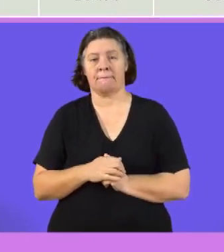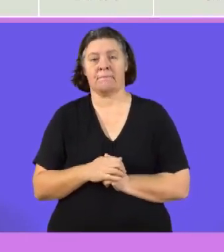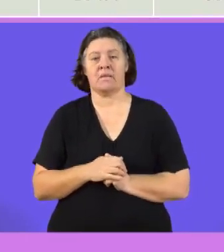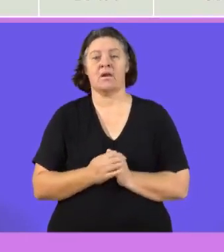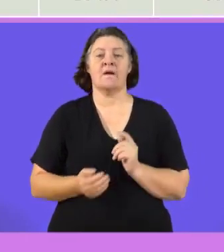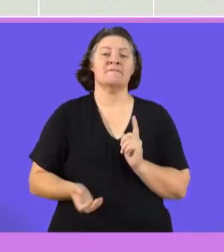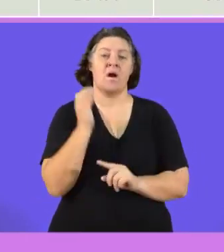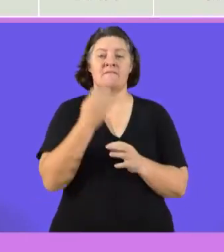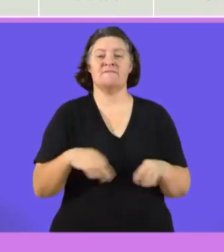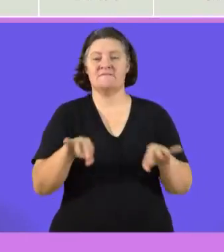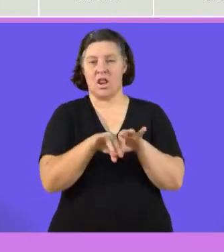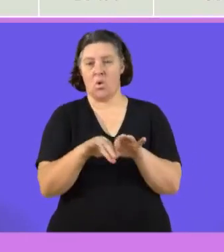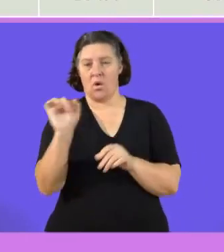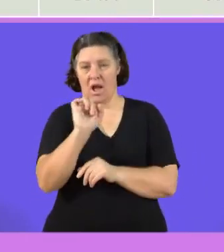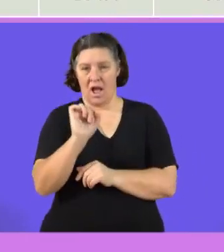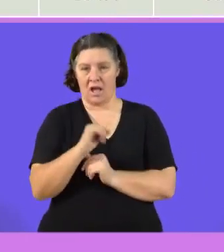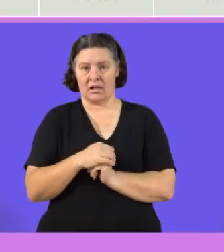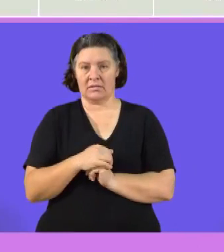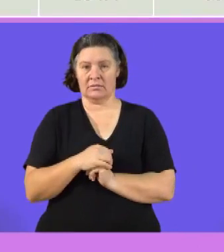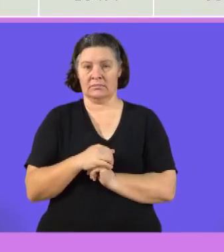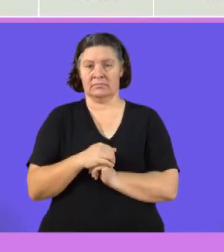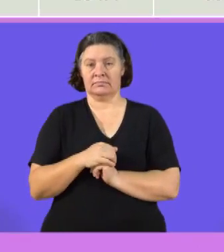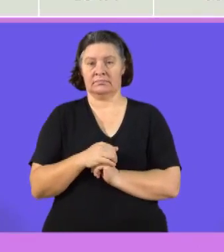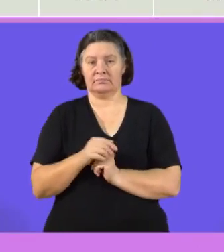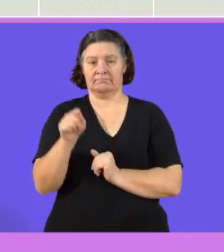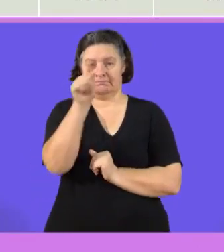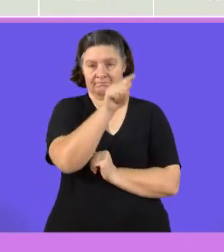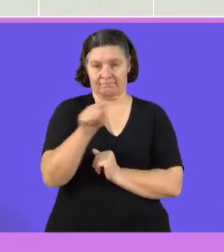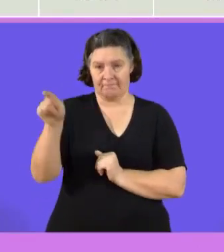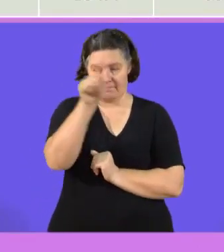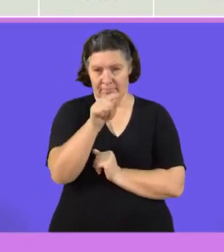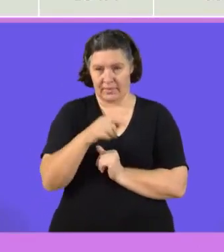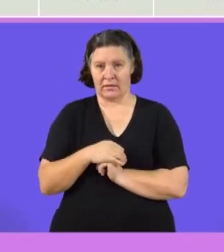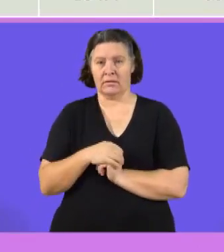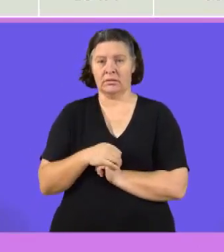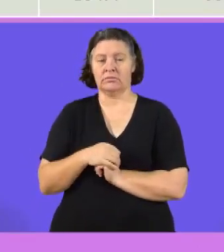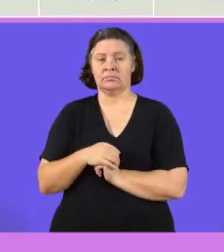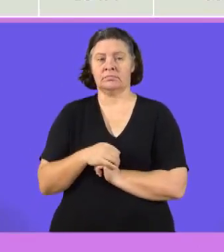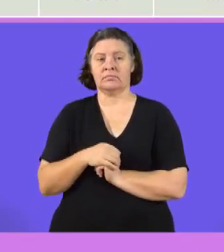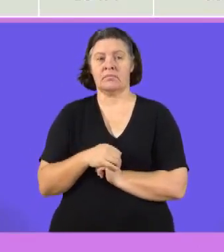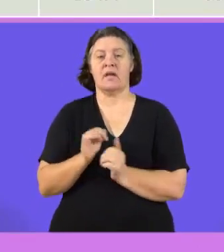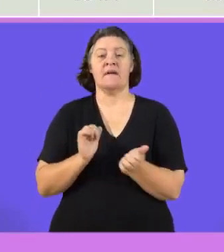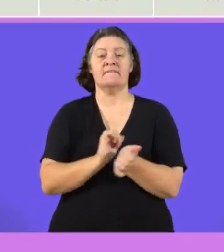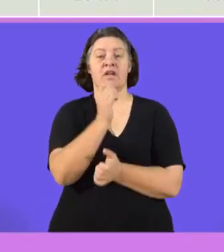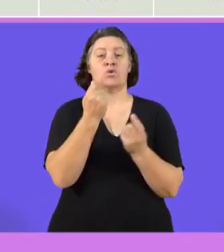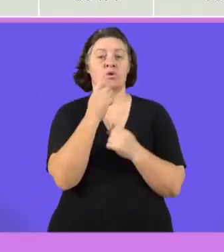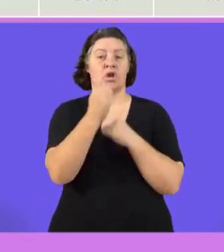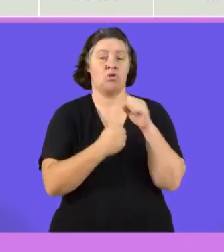value of the car? That is definitely here. Okay, so what is applicable? The fixed cost per annum,